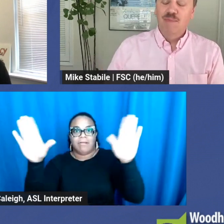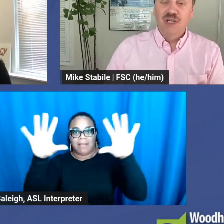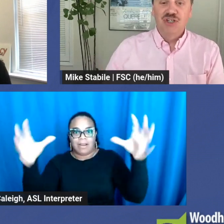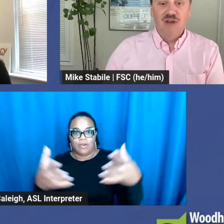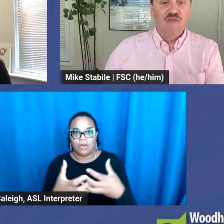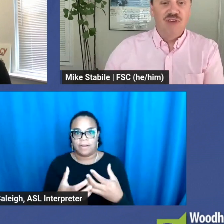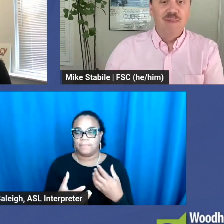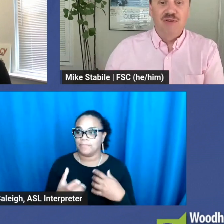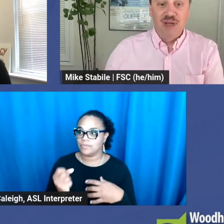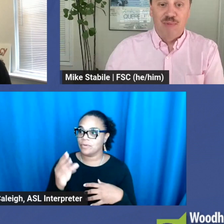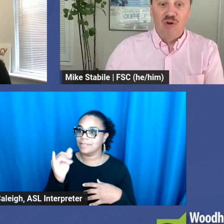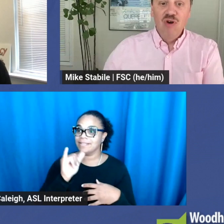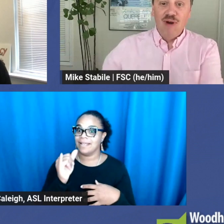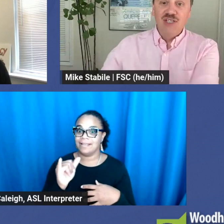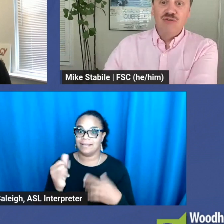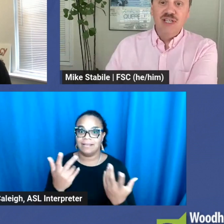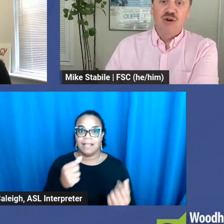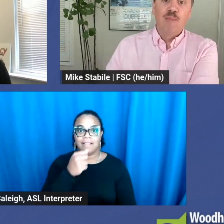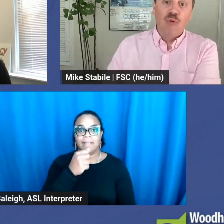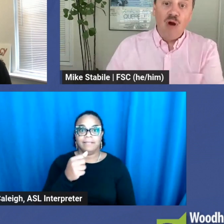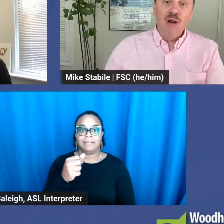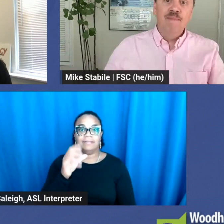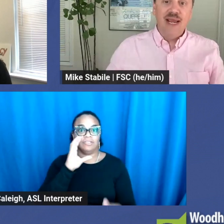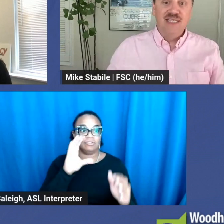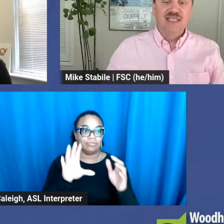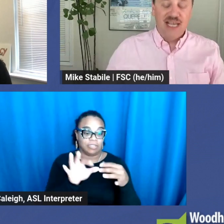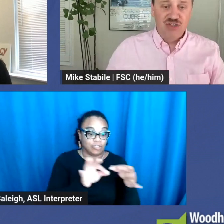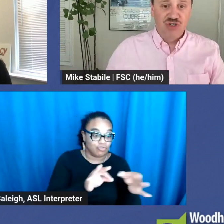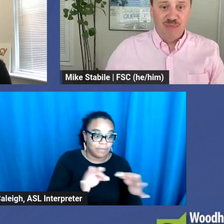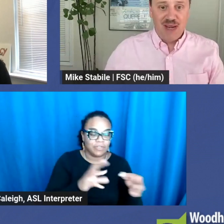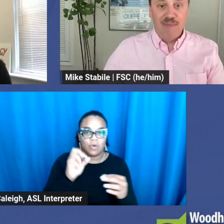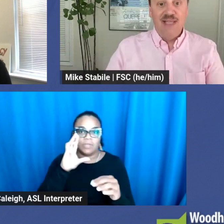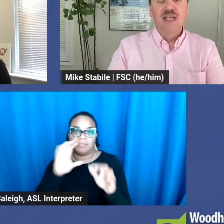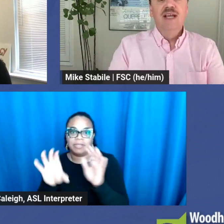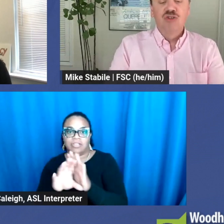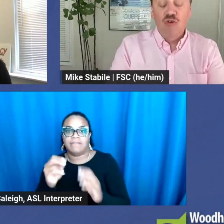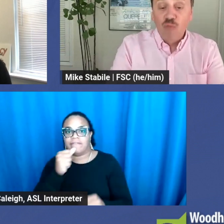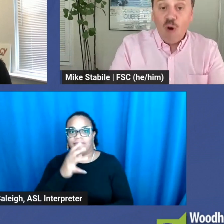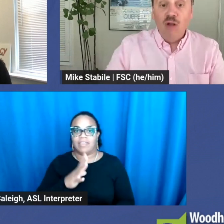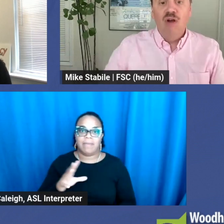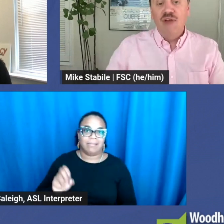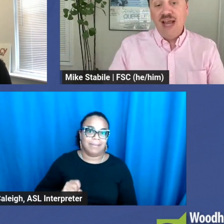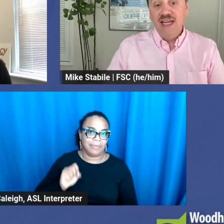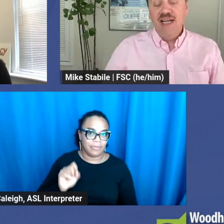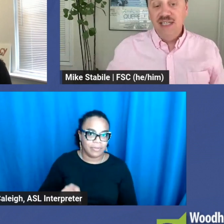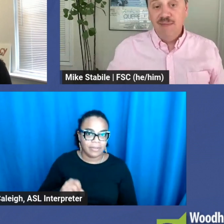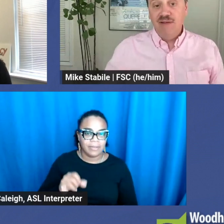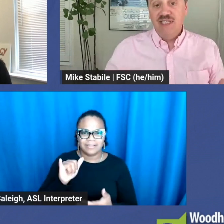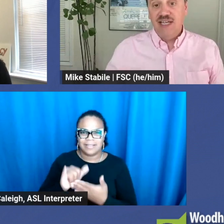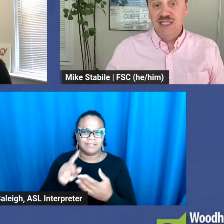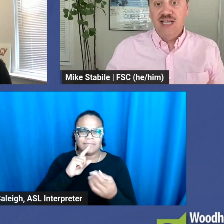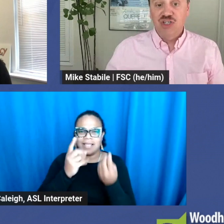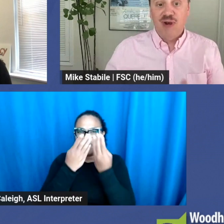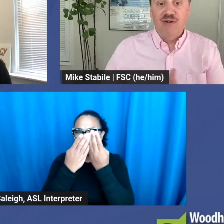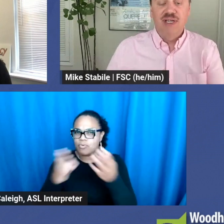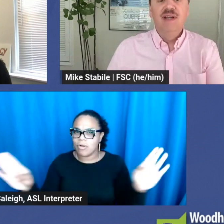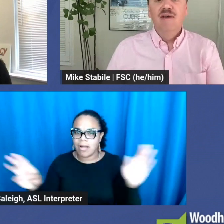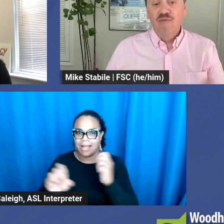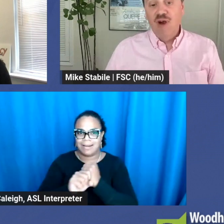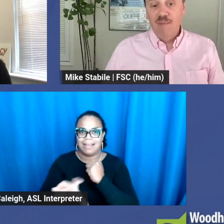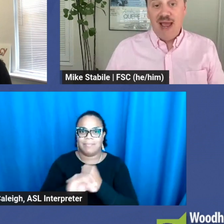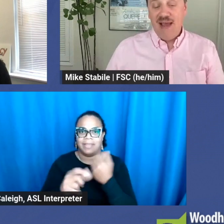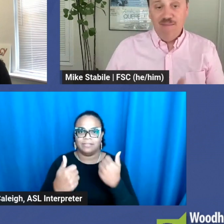description or depiction of a female nipple, right? So these are broad-based censorship campaigns to sort of wall off any idea about sex and